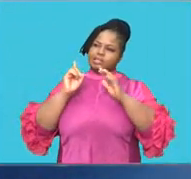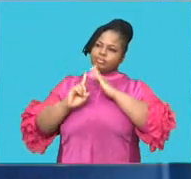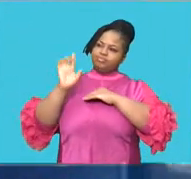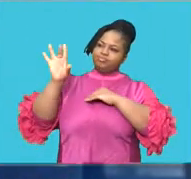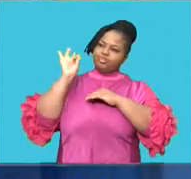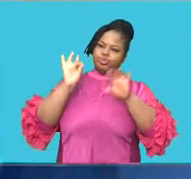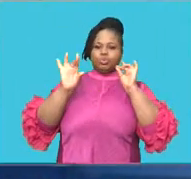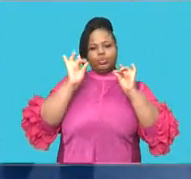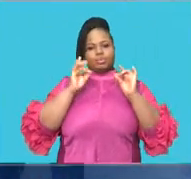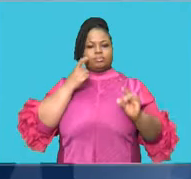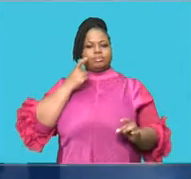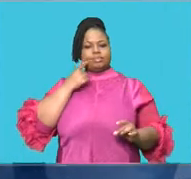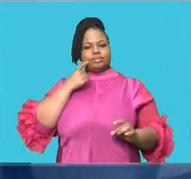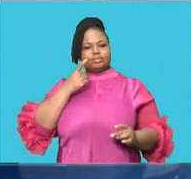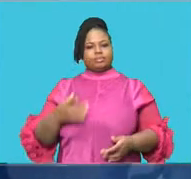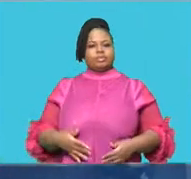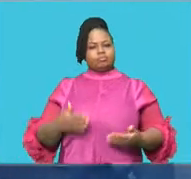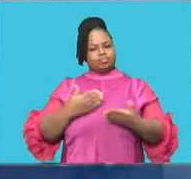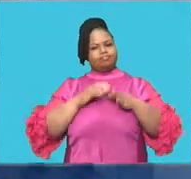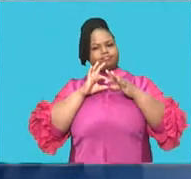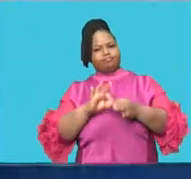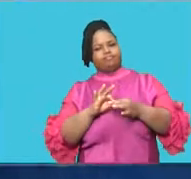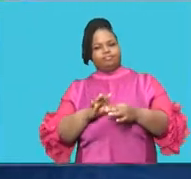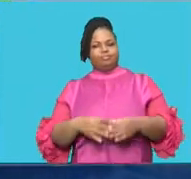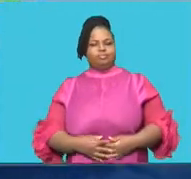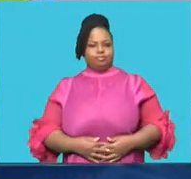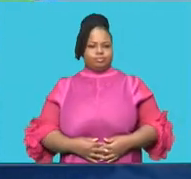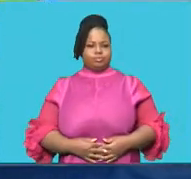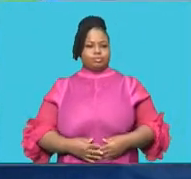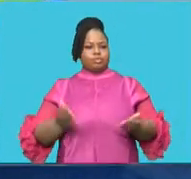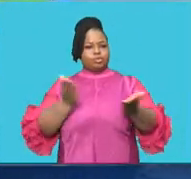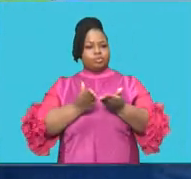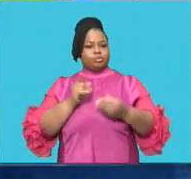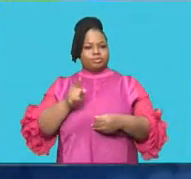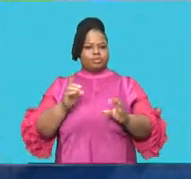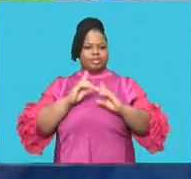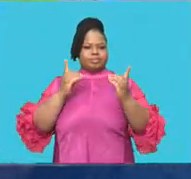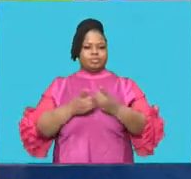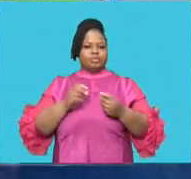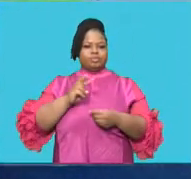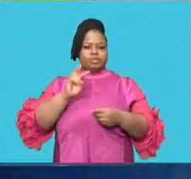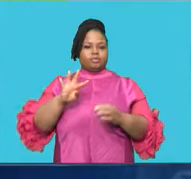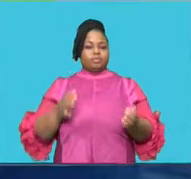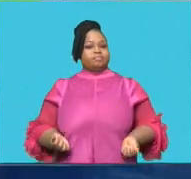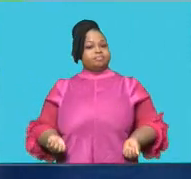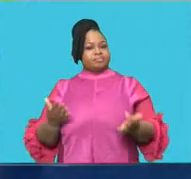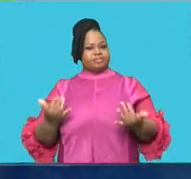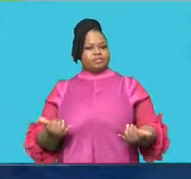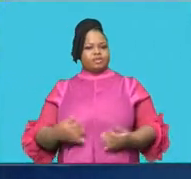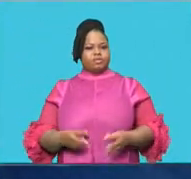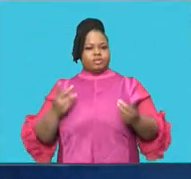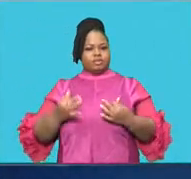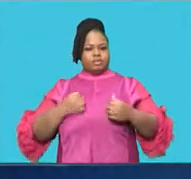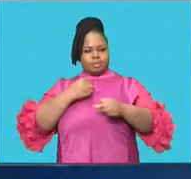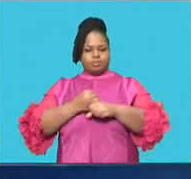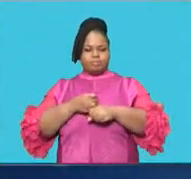university degrees which are relevant for the market The school is the department's 24th offering for the current fiscal